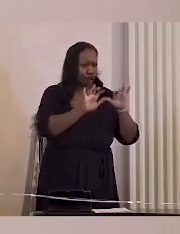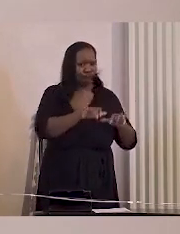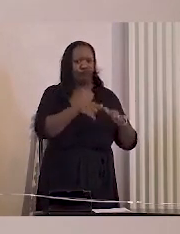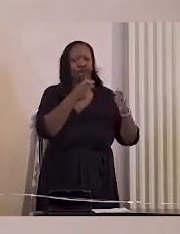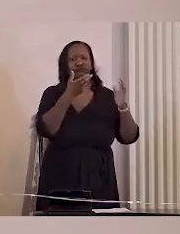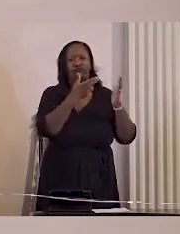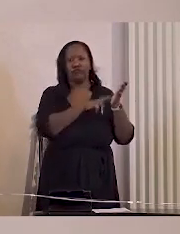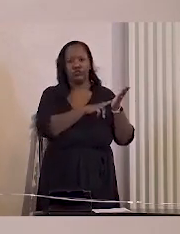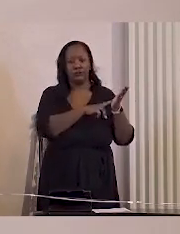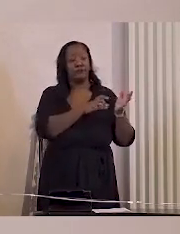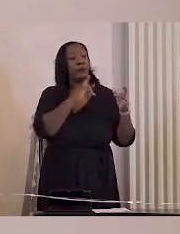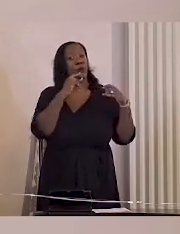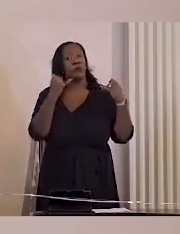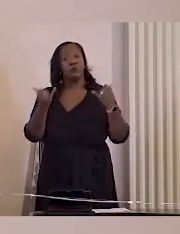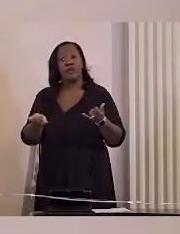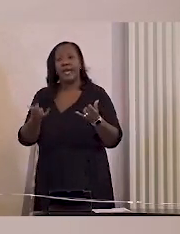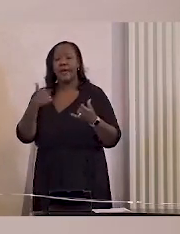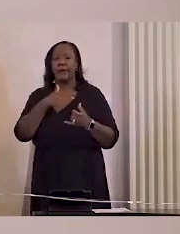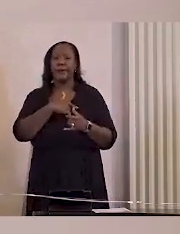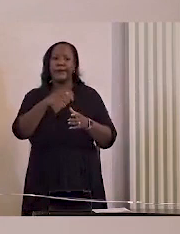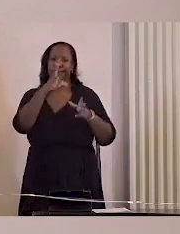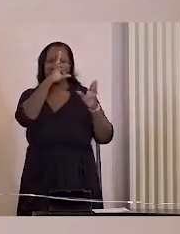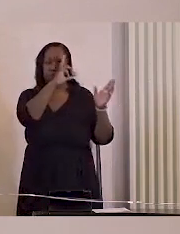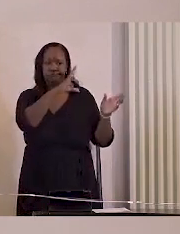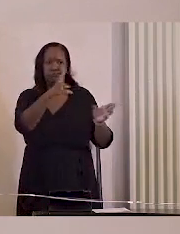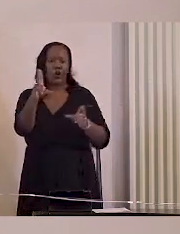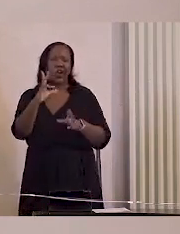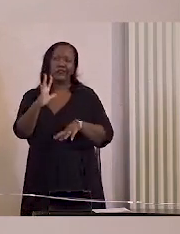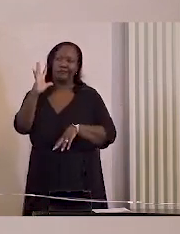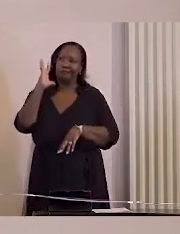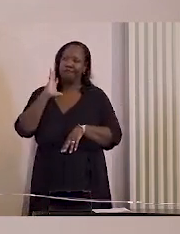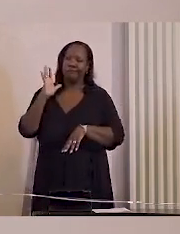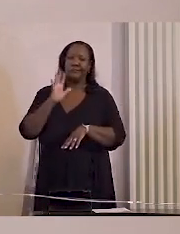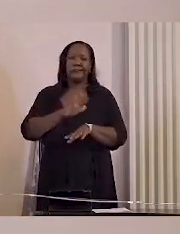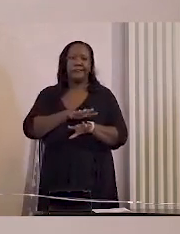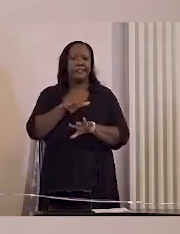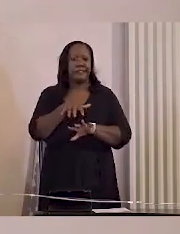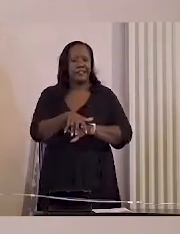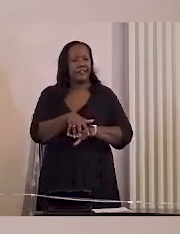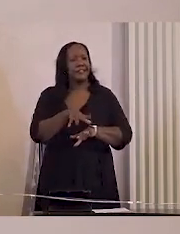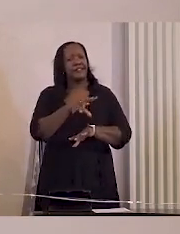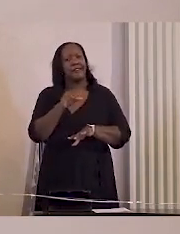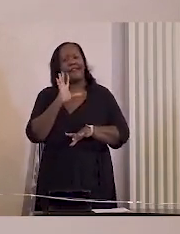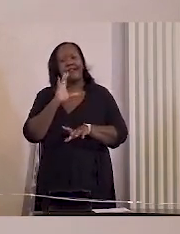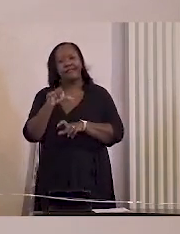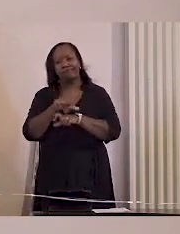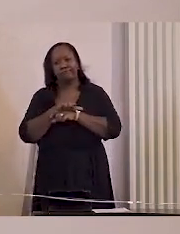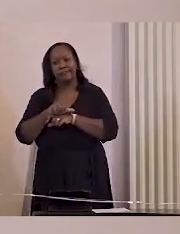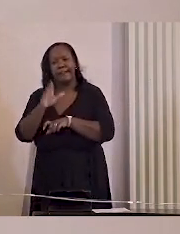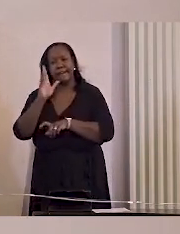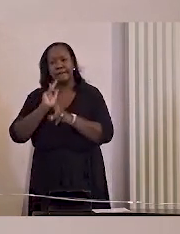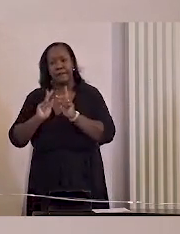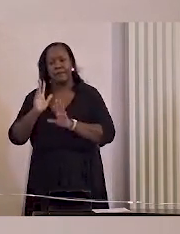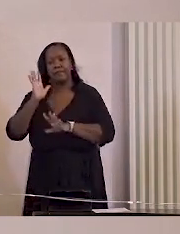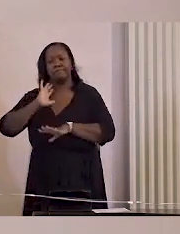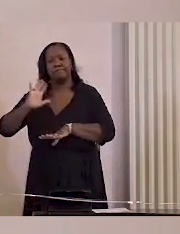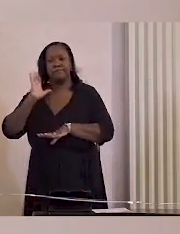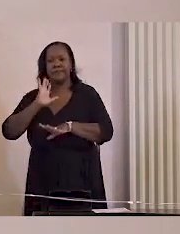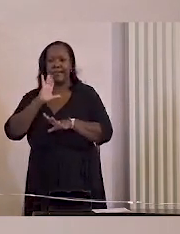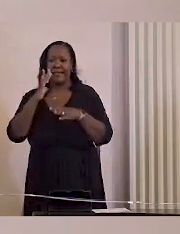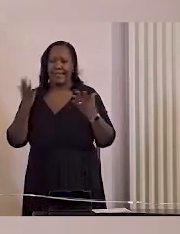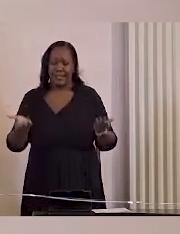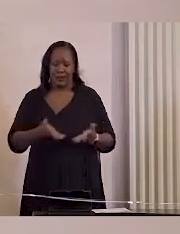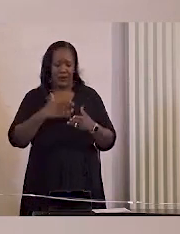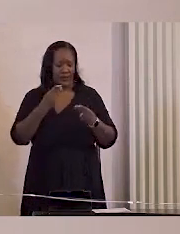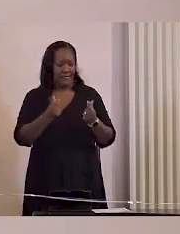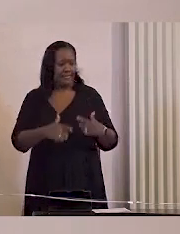Today, we honor the great legacy of Indigenous and enslaved peoples at the International Crossroads we now call